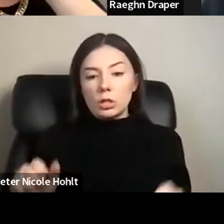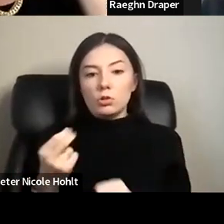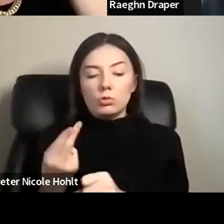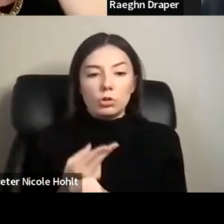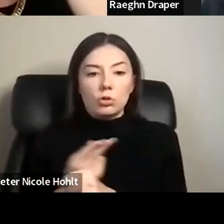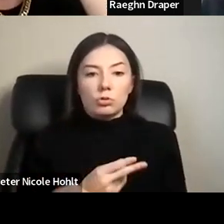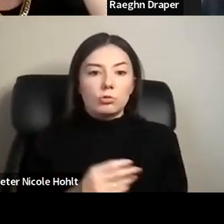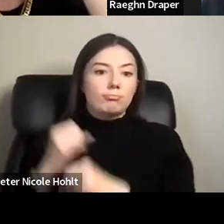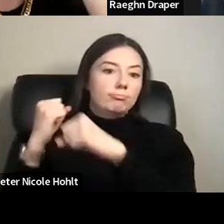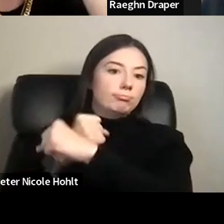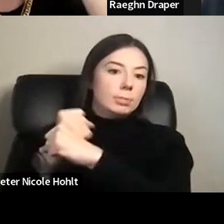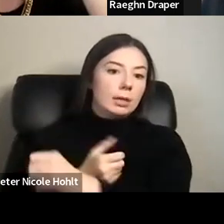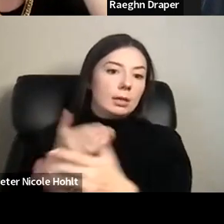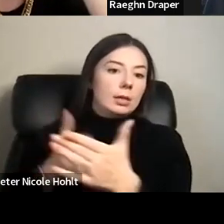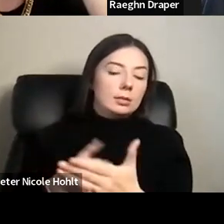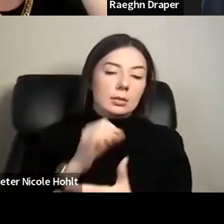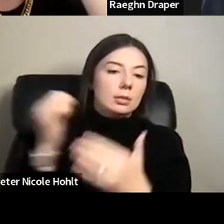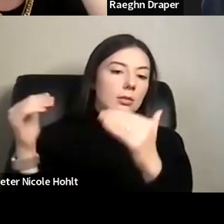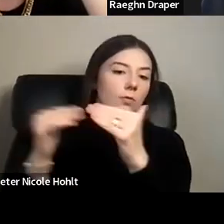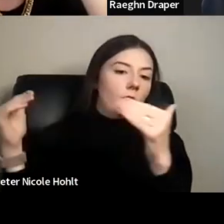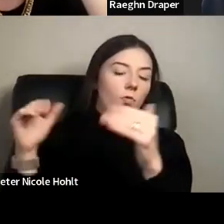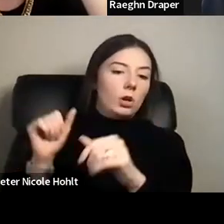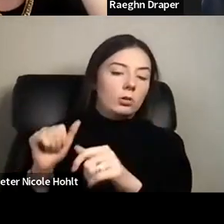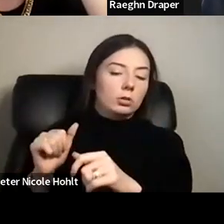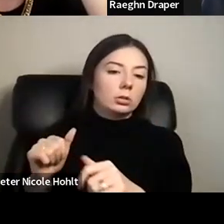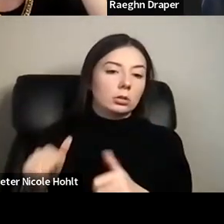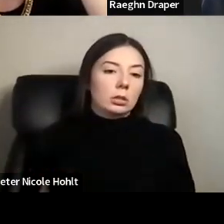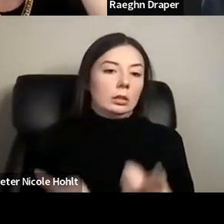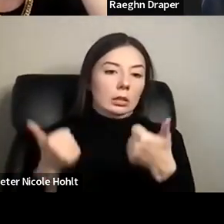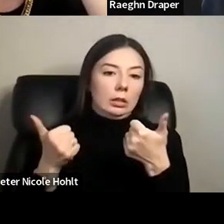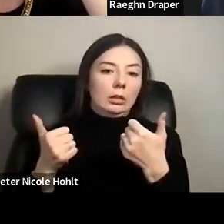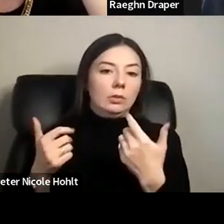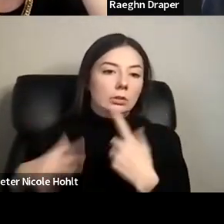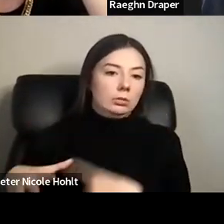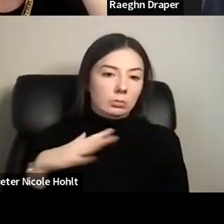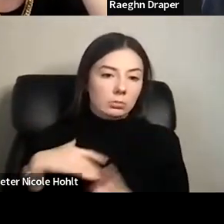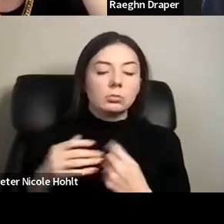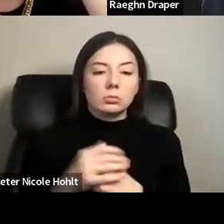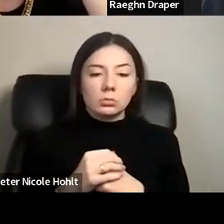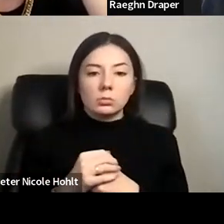you can expand on that, Nataki, if you would like. This is a question for the whole panel.